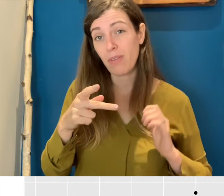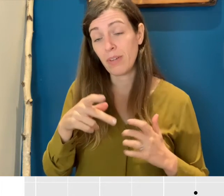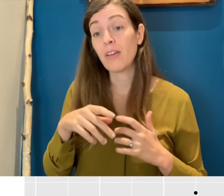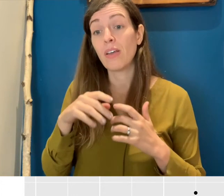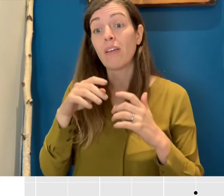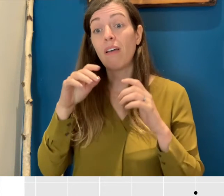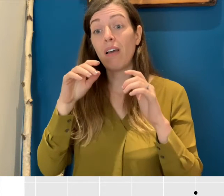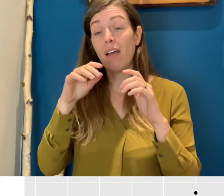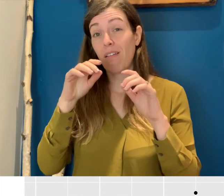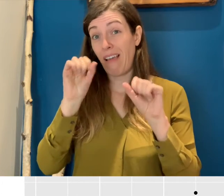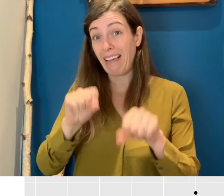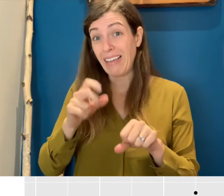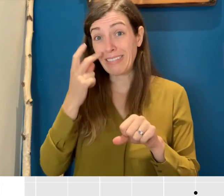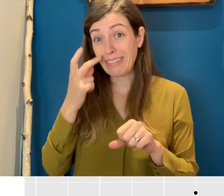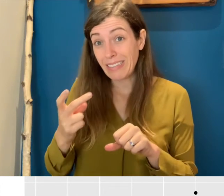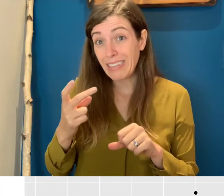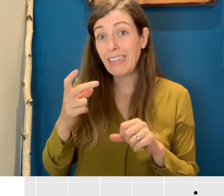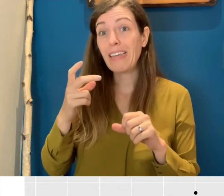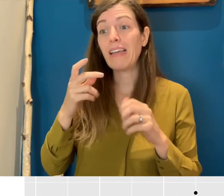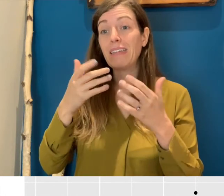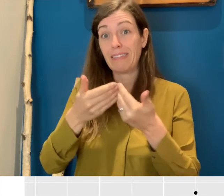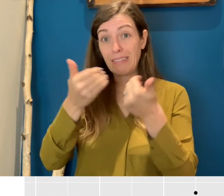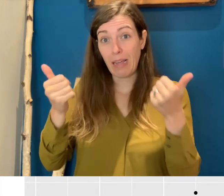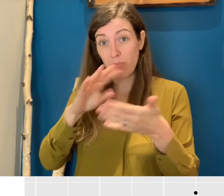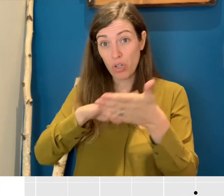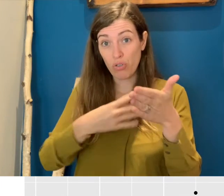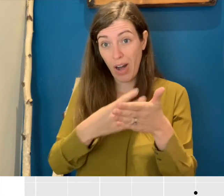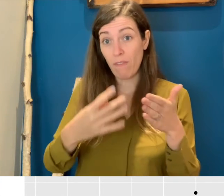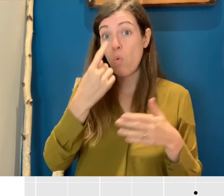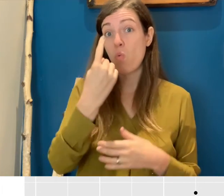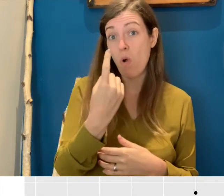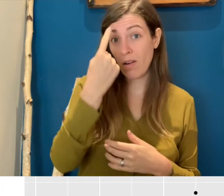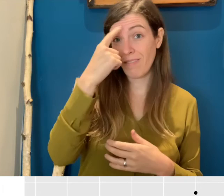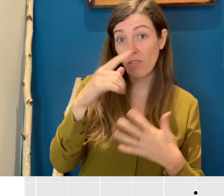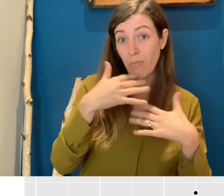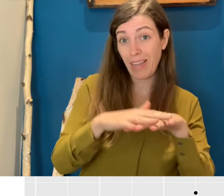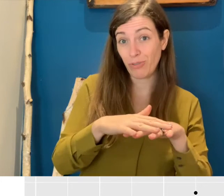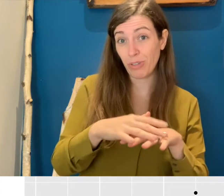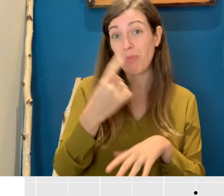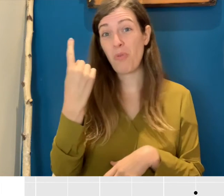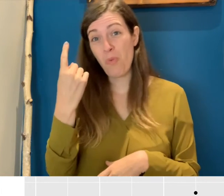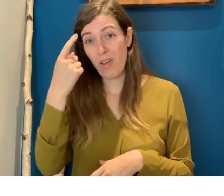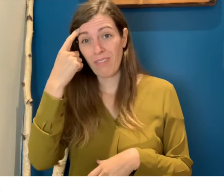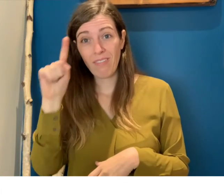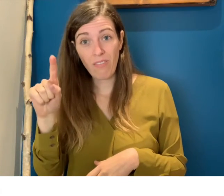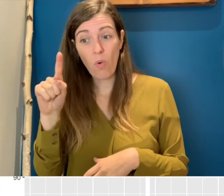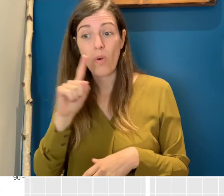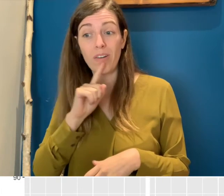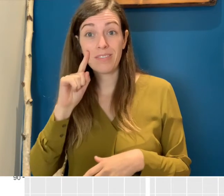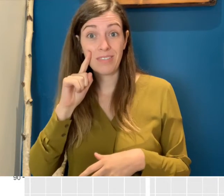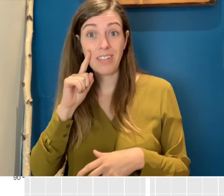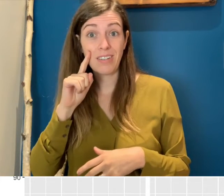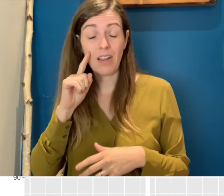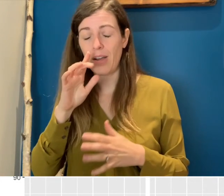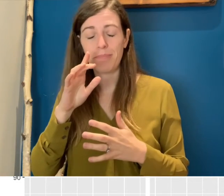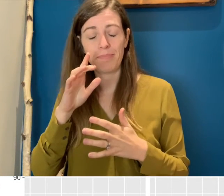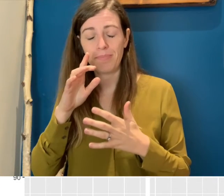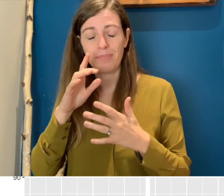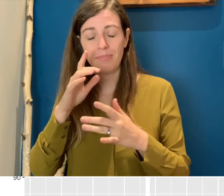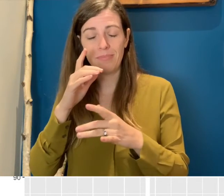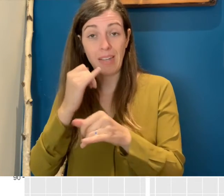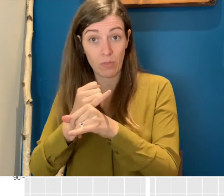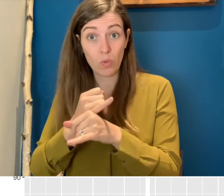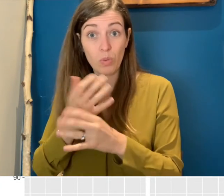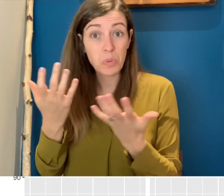wrap, I can separate it out so that I can see the one graph for the mainstream students and one graph